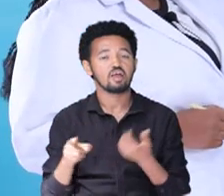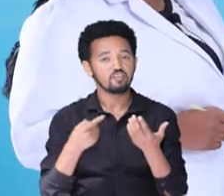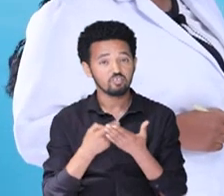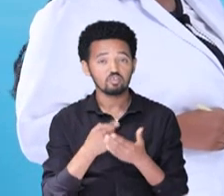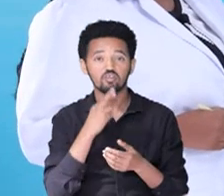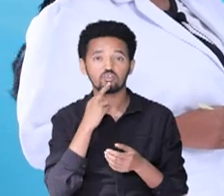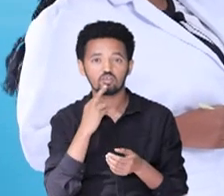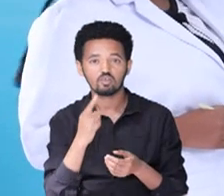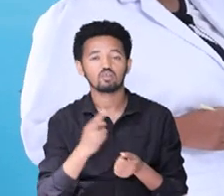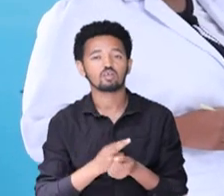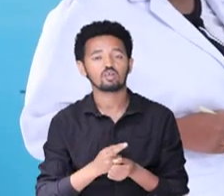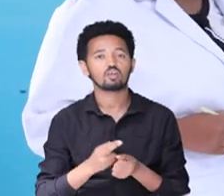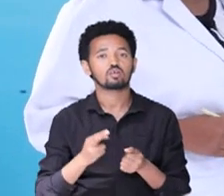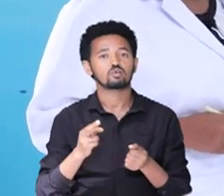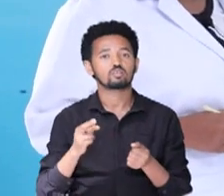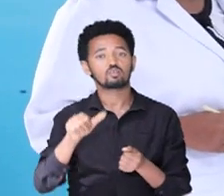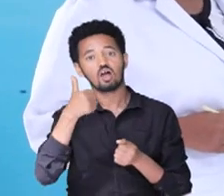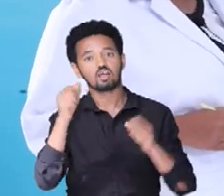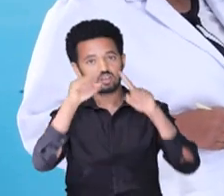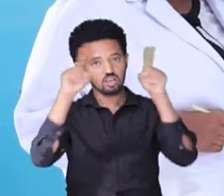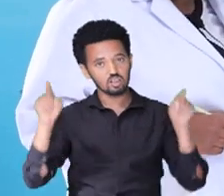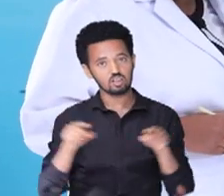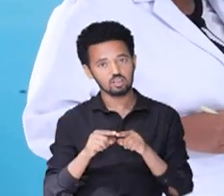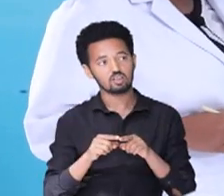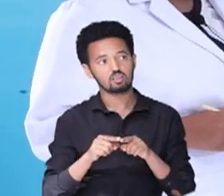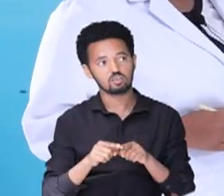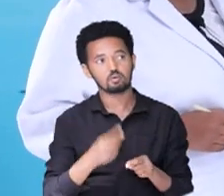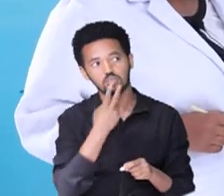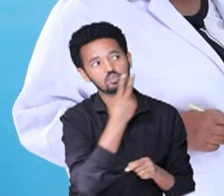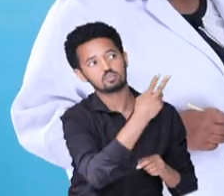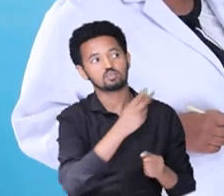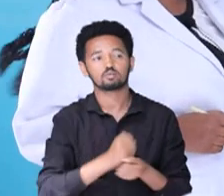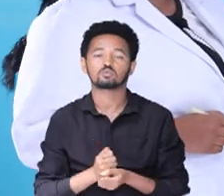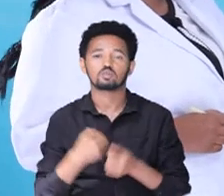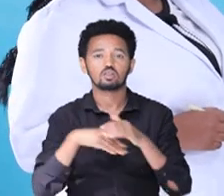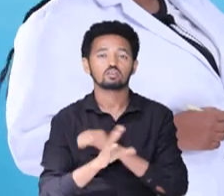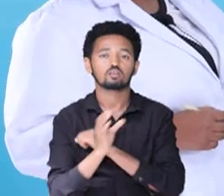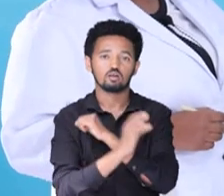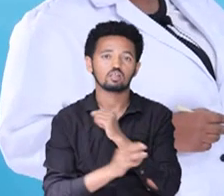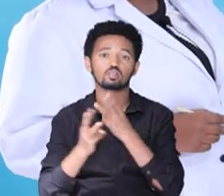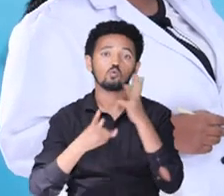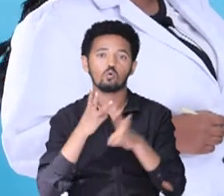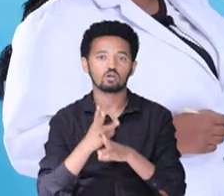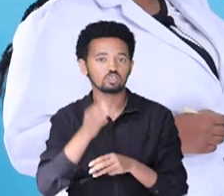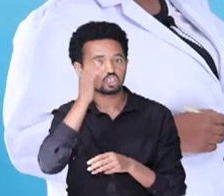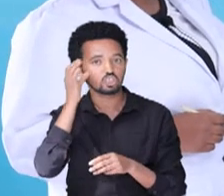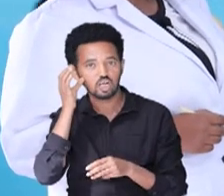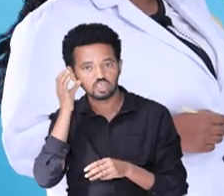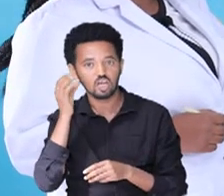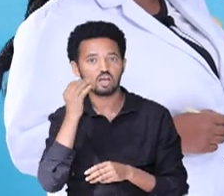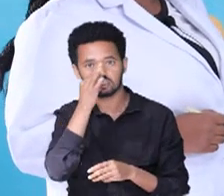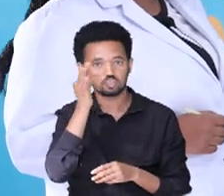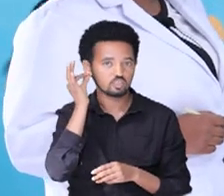These are the 10 countries, the most populous countries of the world. China,